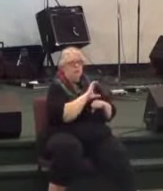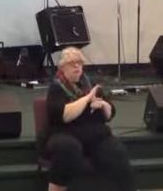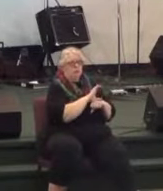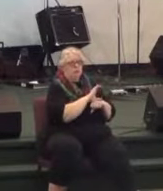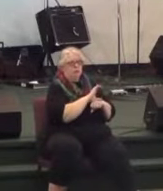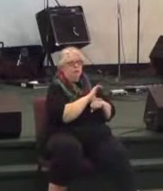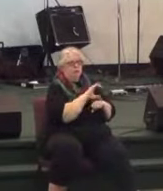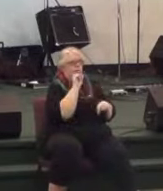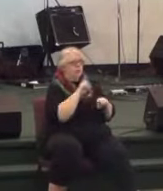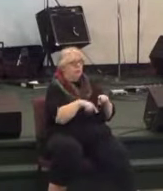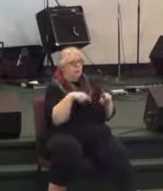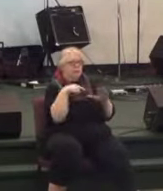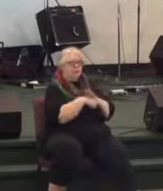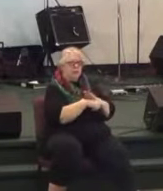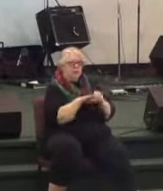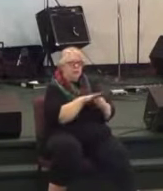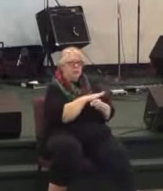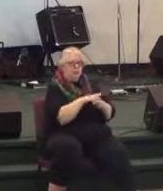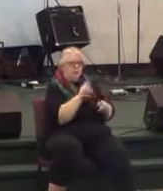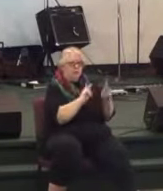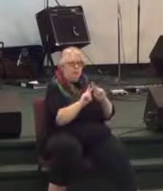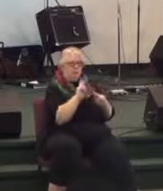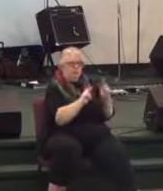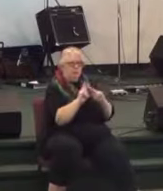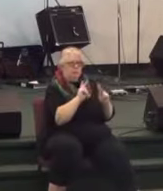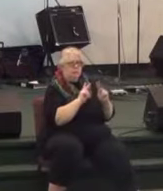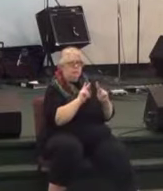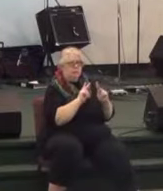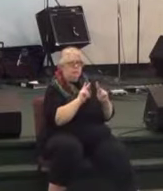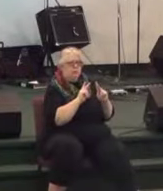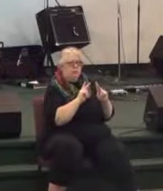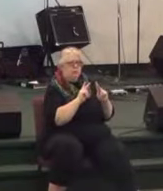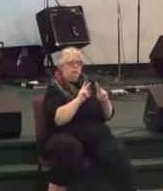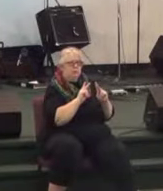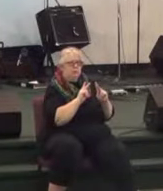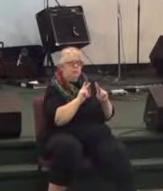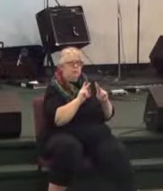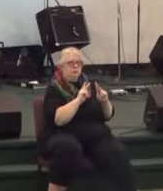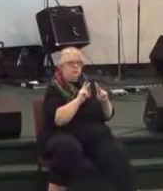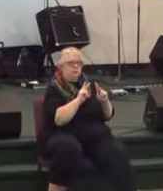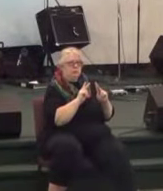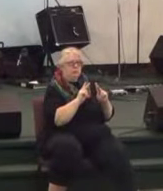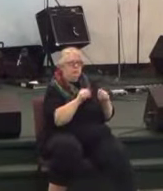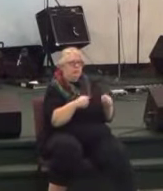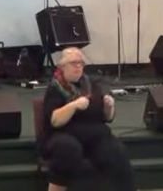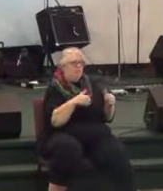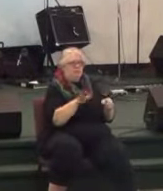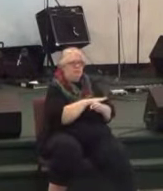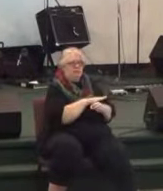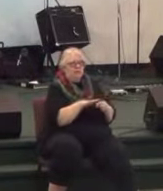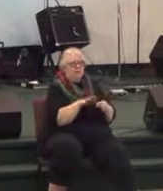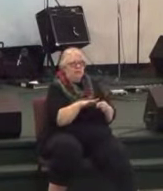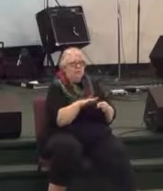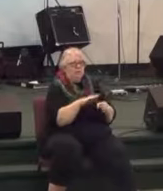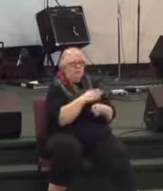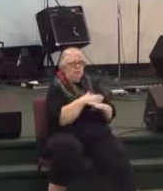enough people fast enough. If you don't believe it, look at the wars and the rumors of wars going on right now. And it isn't fixing anything. It's